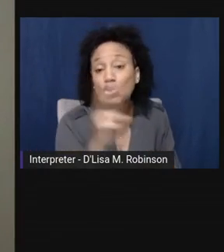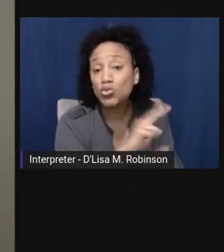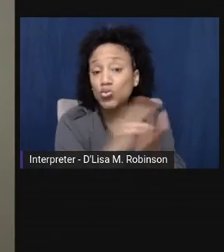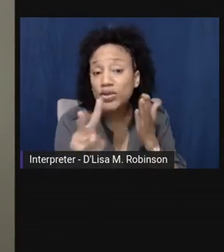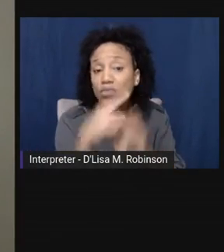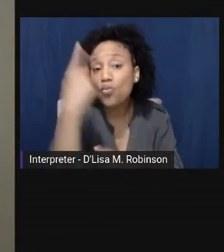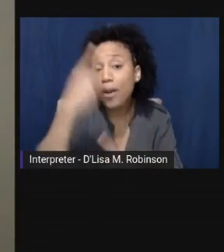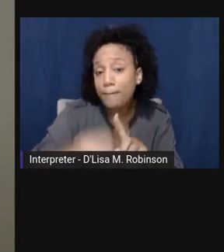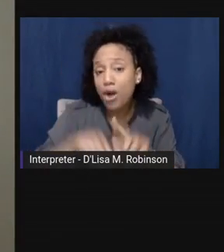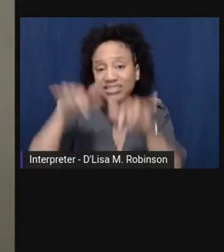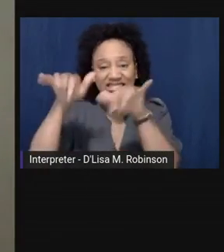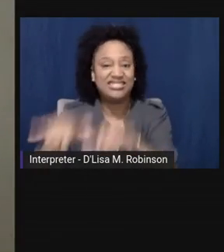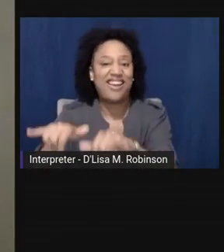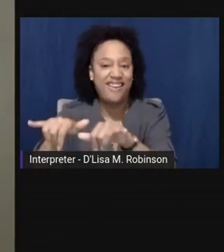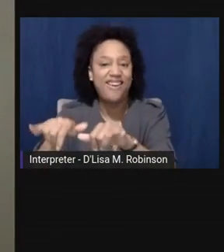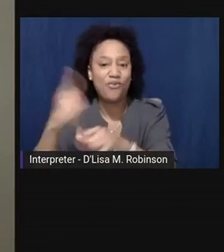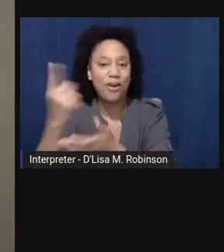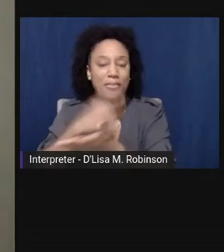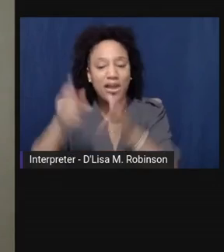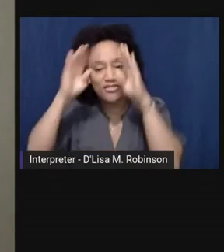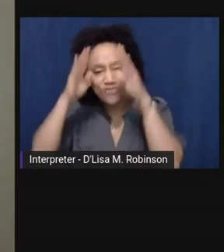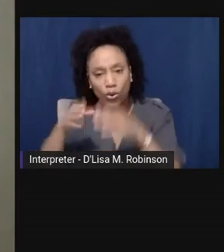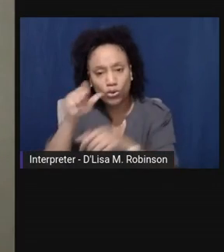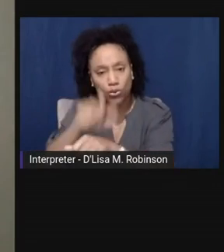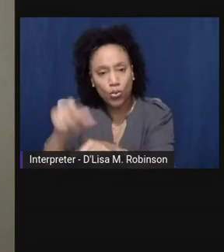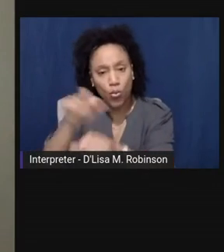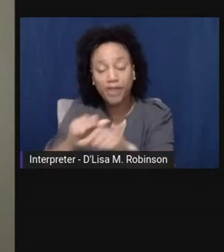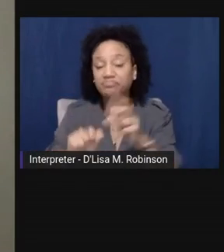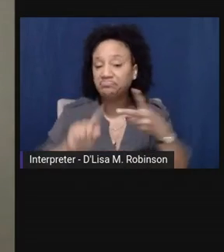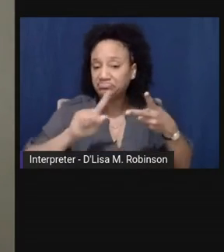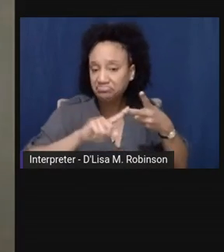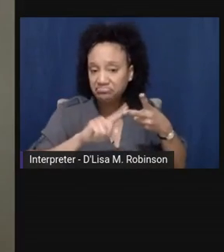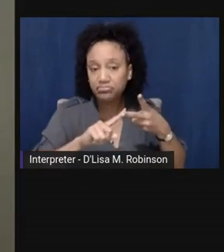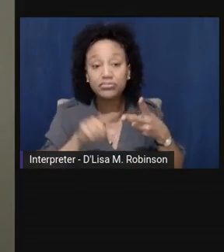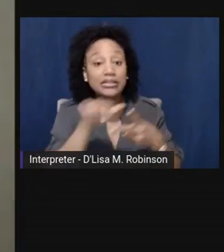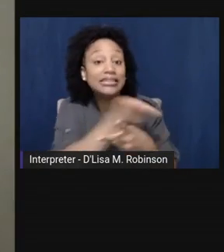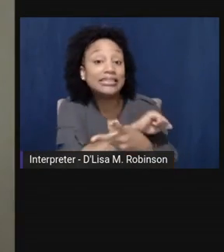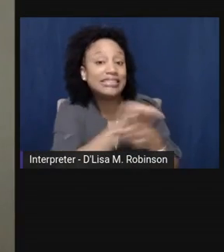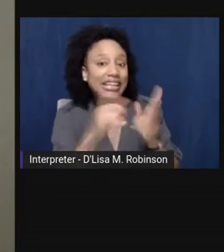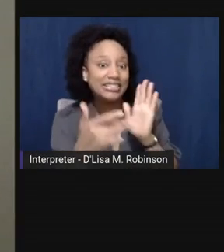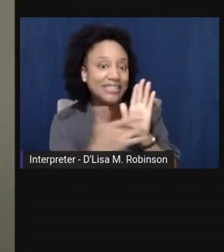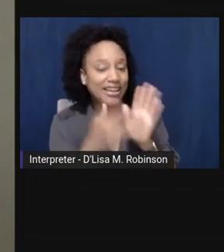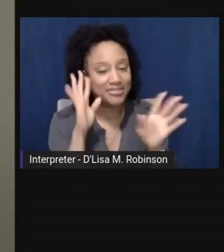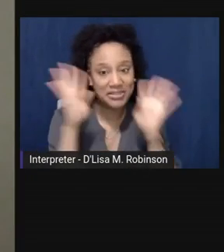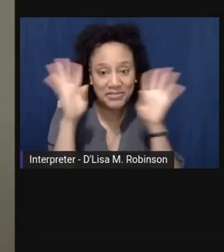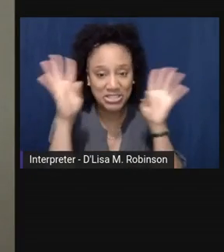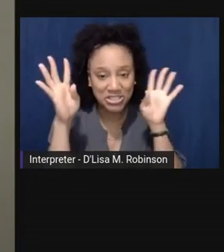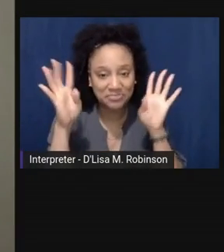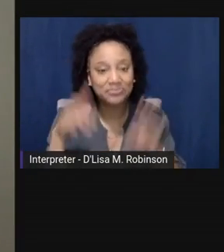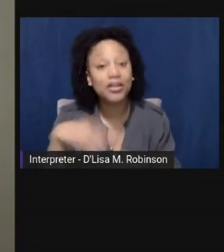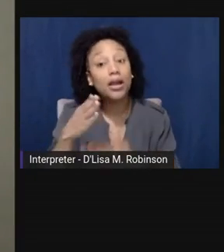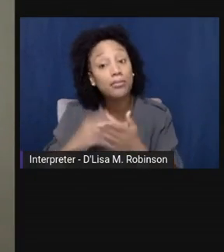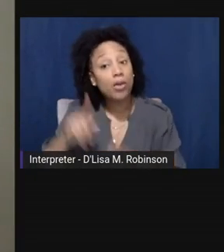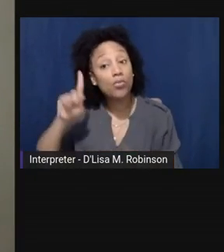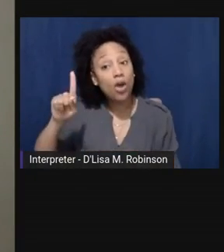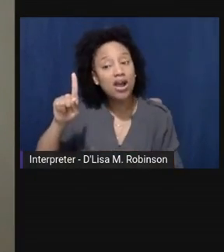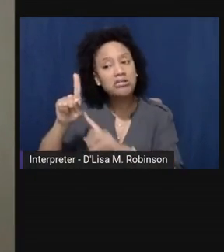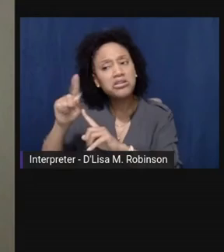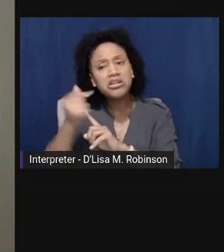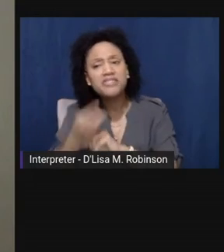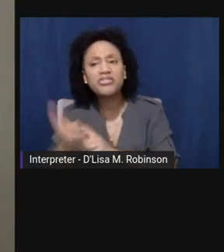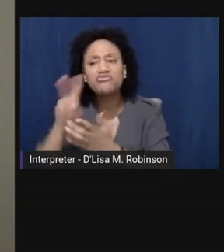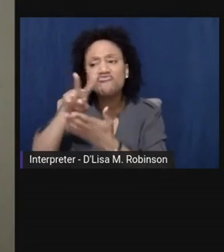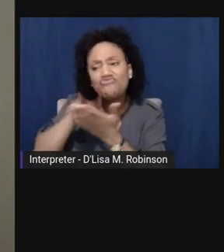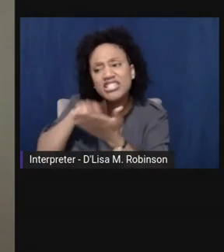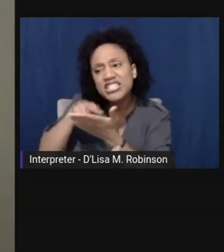month-long residencies focused on these works. Number 2, stage tech innovations. Part 1 has had a few readings